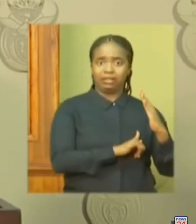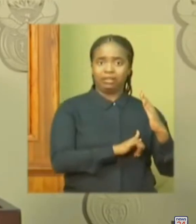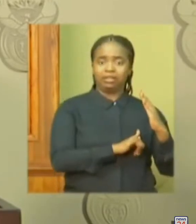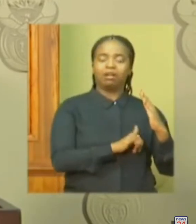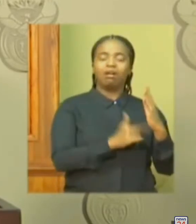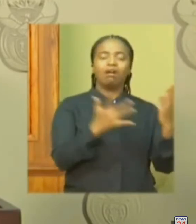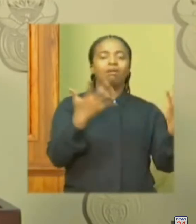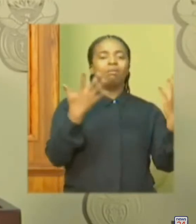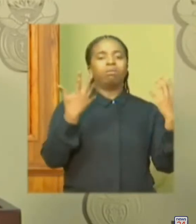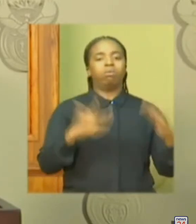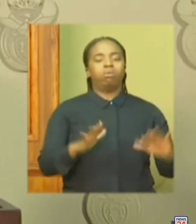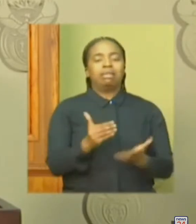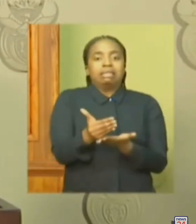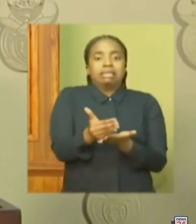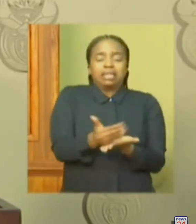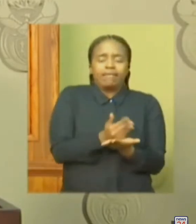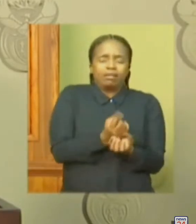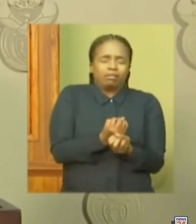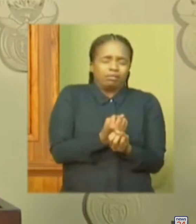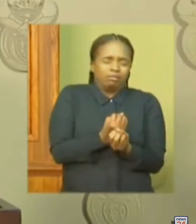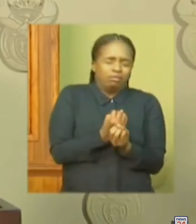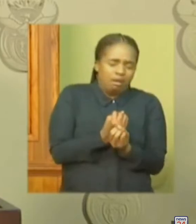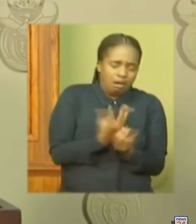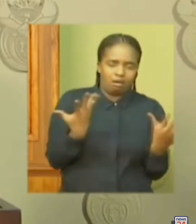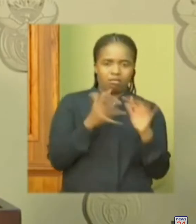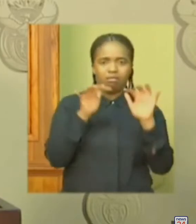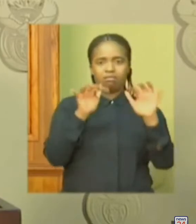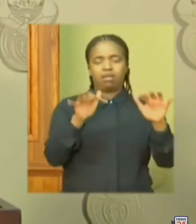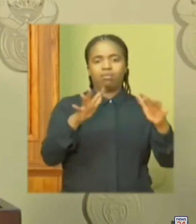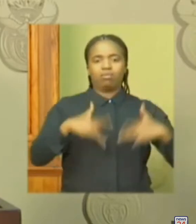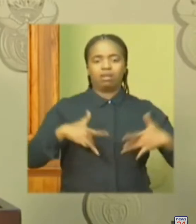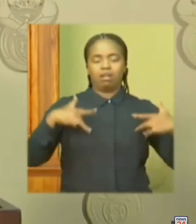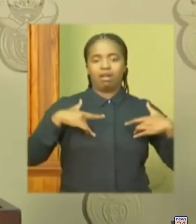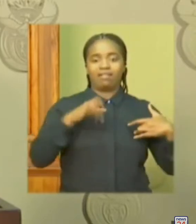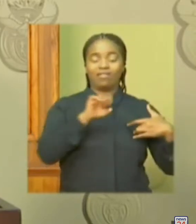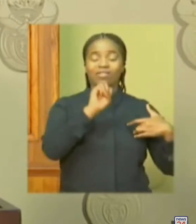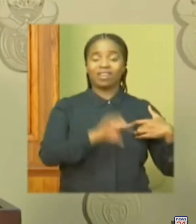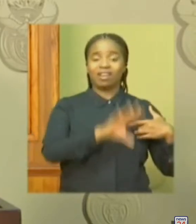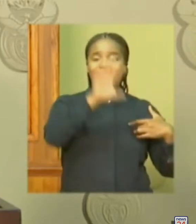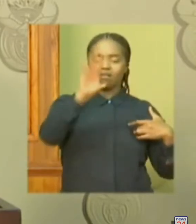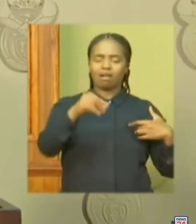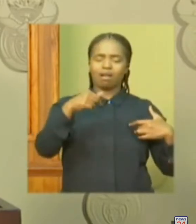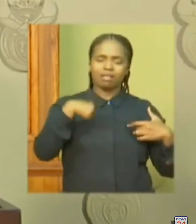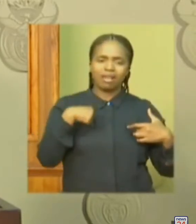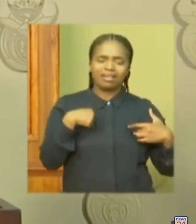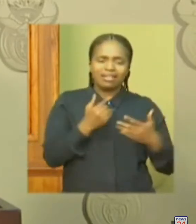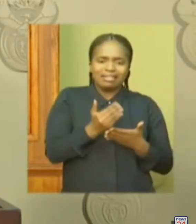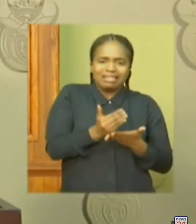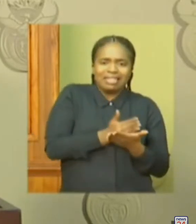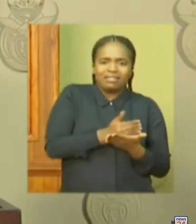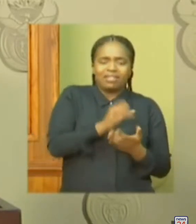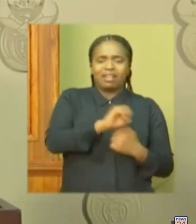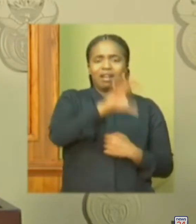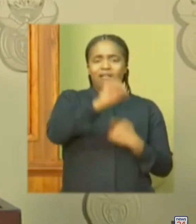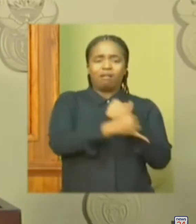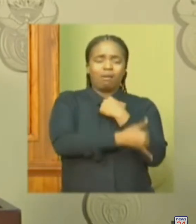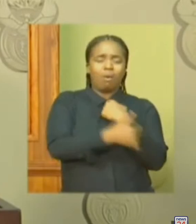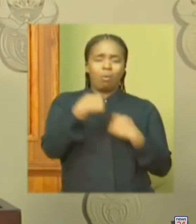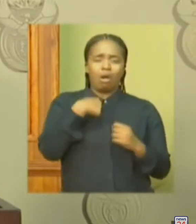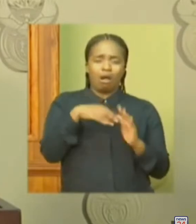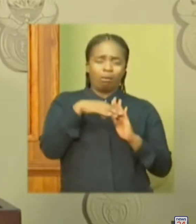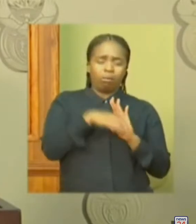ultimately save the lives of thousands of South Africans and spare our country from the